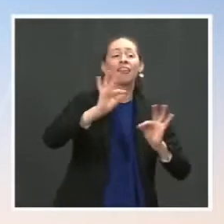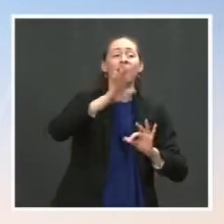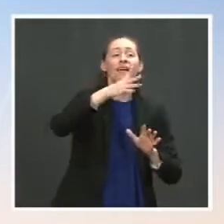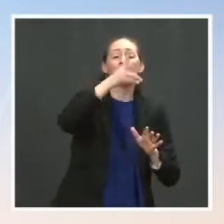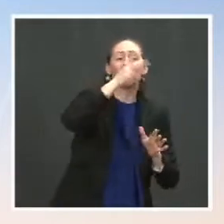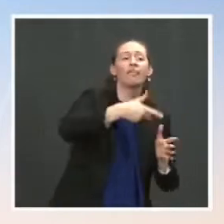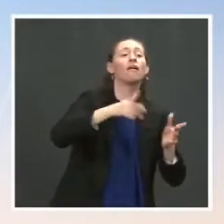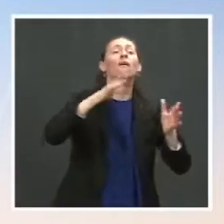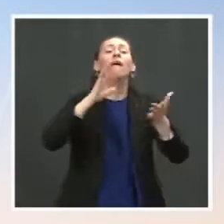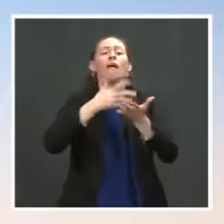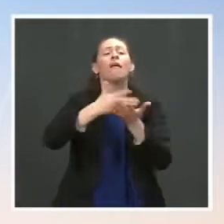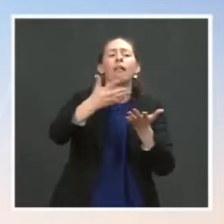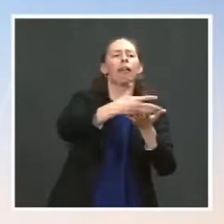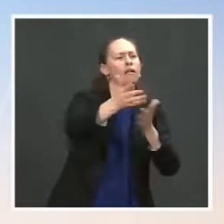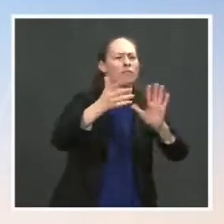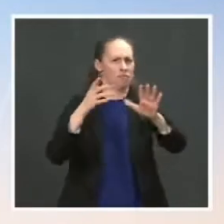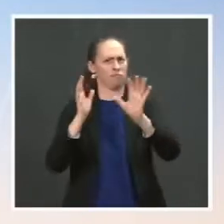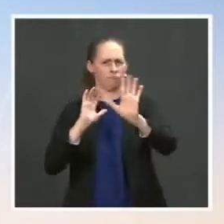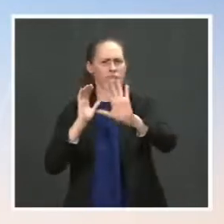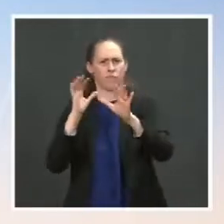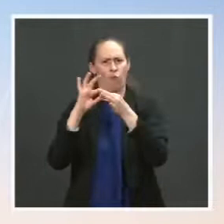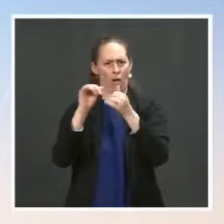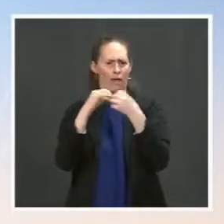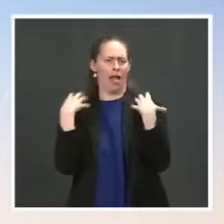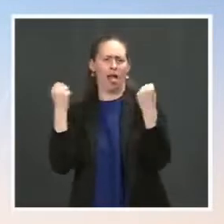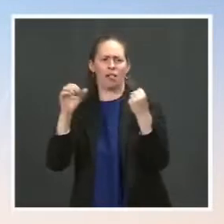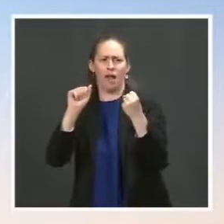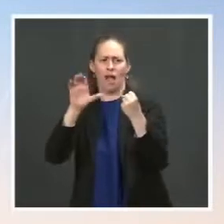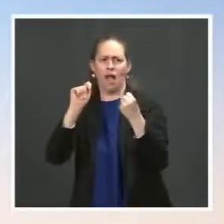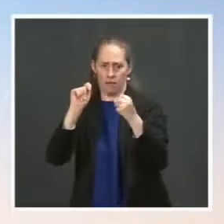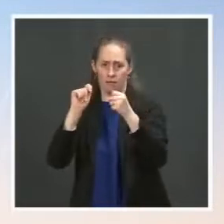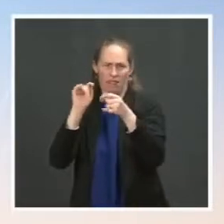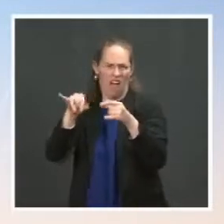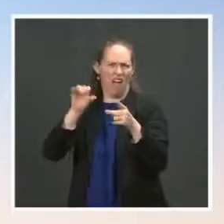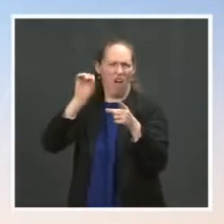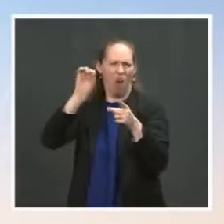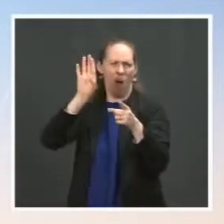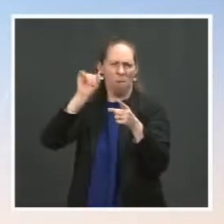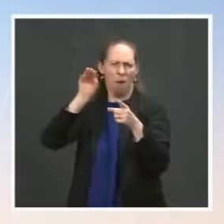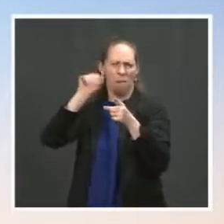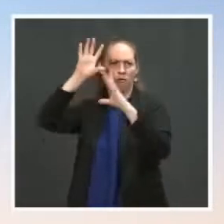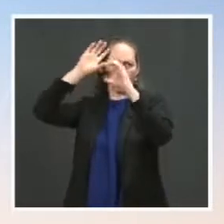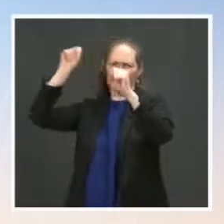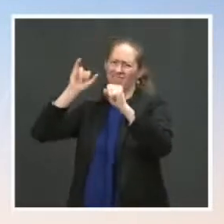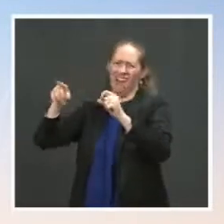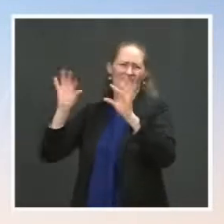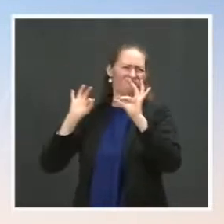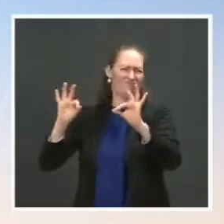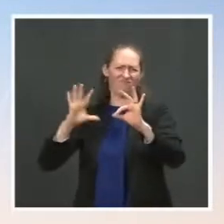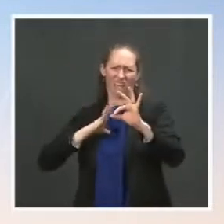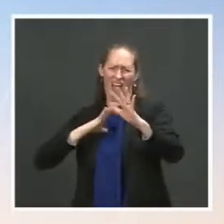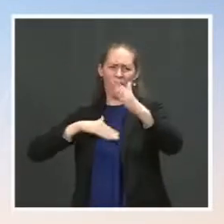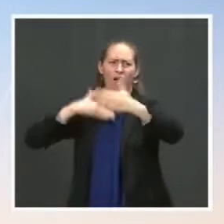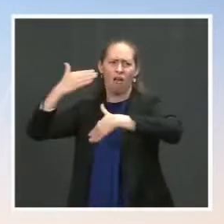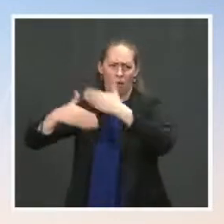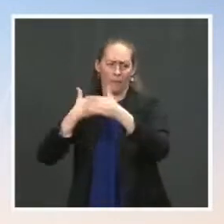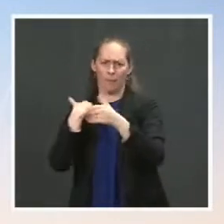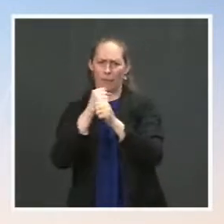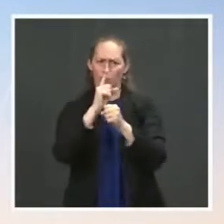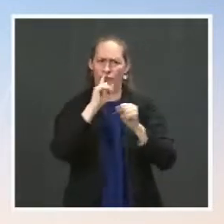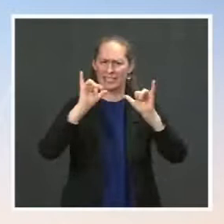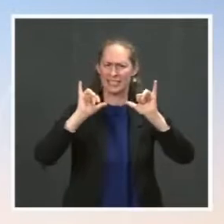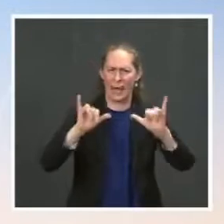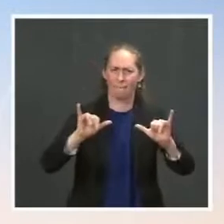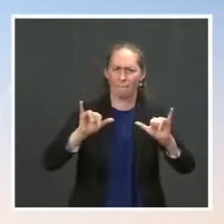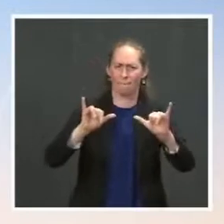Act that he led in the Obama administration. I think now's the moment to make sure we double down on those principles to make sure that the dollars